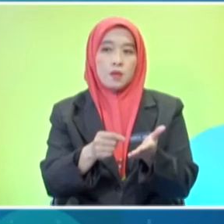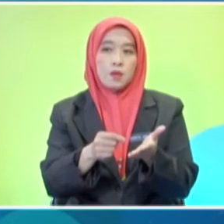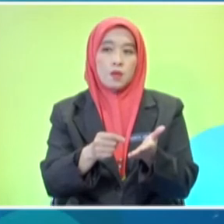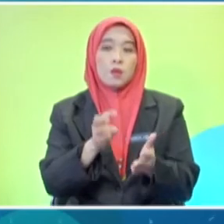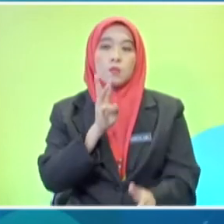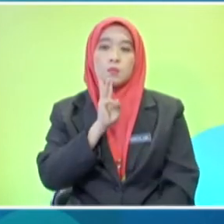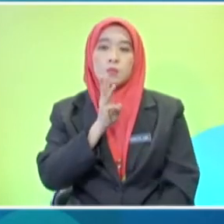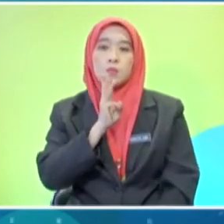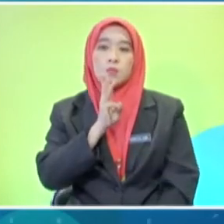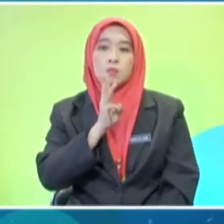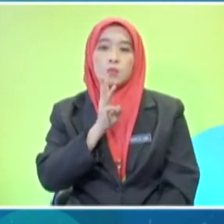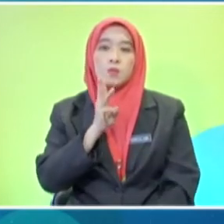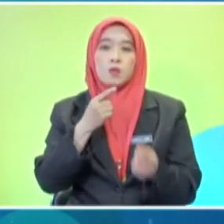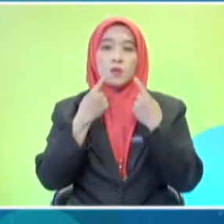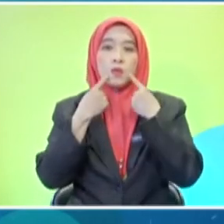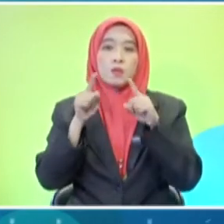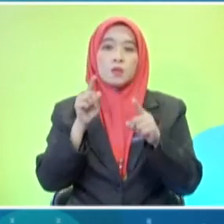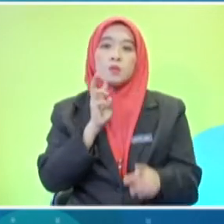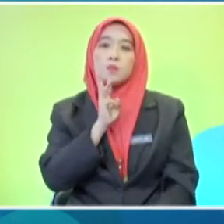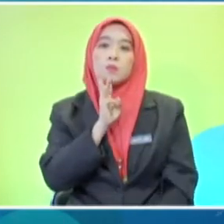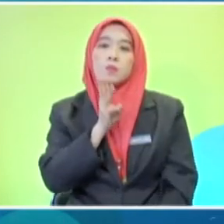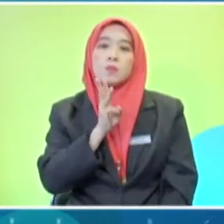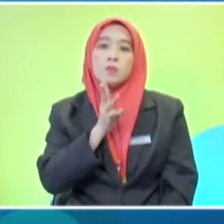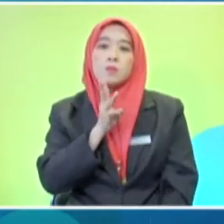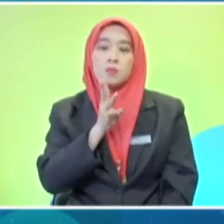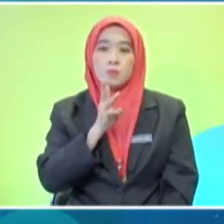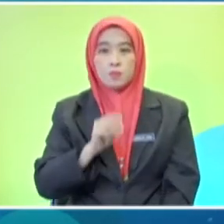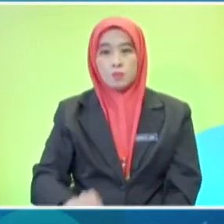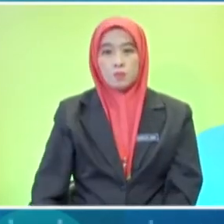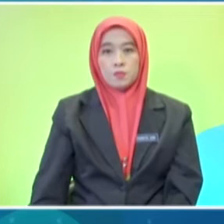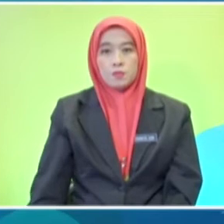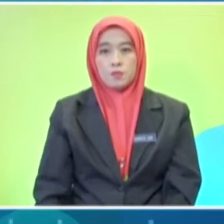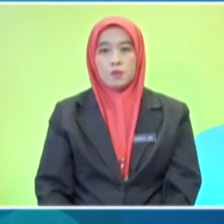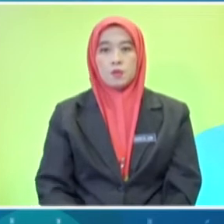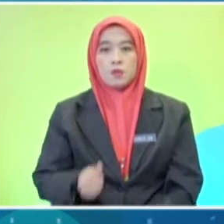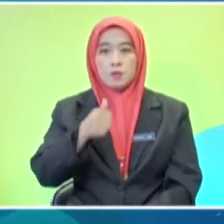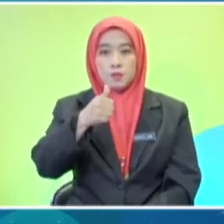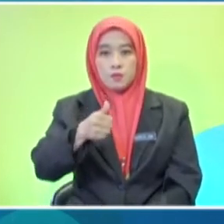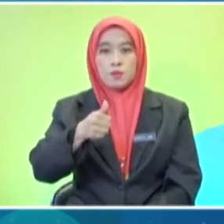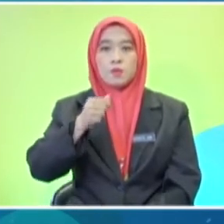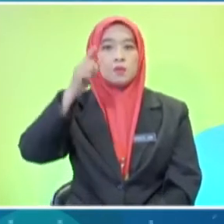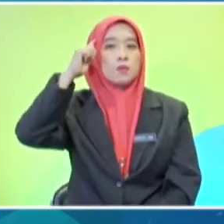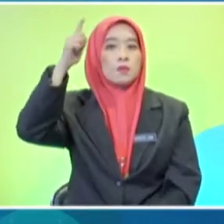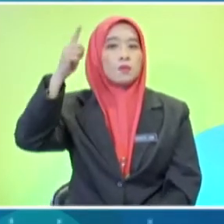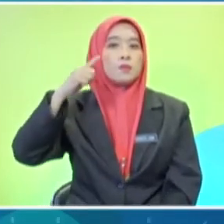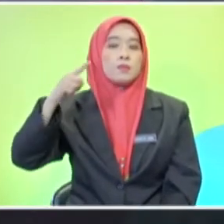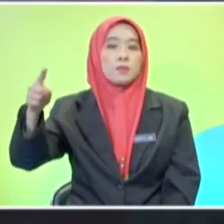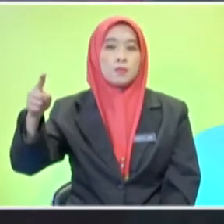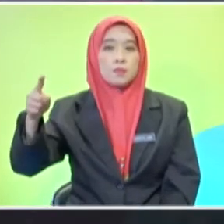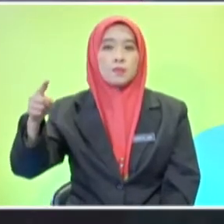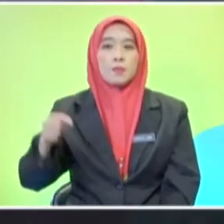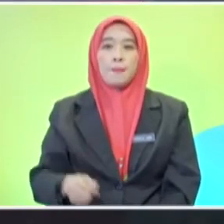Mr. Q, the answer is water. Ah, yes. Good try, Zarik. Good try, water. Okay,